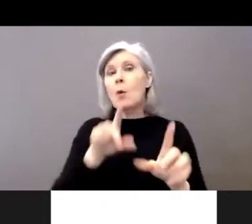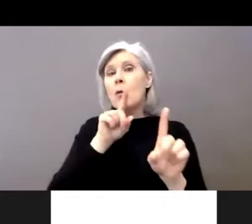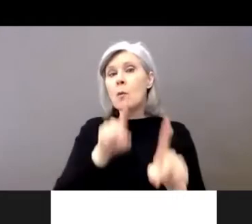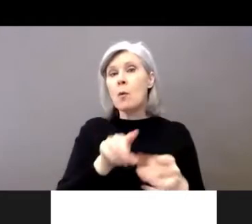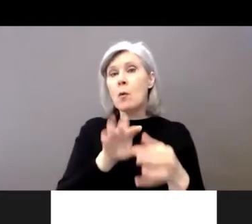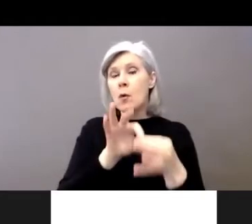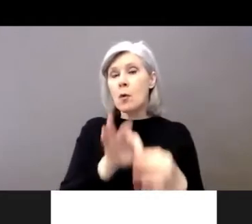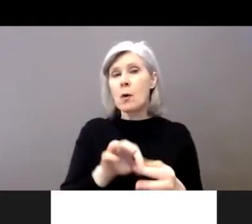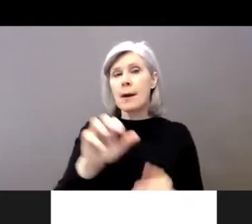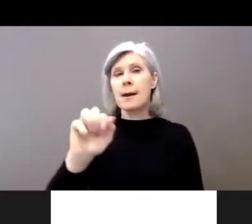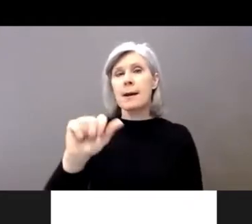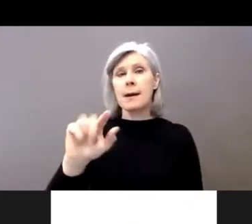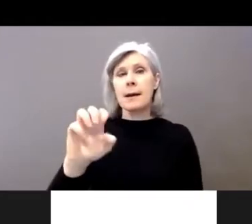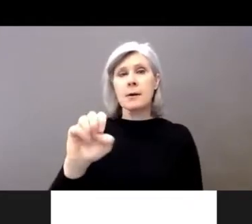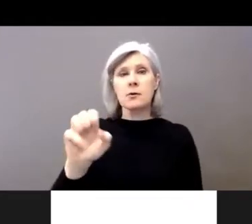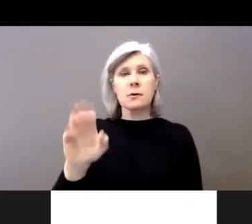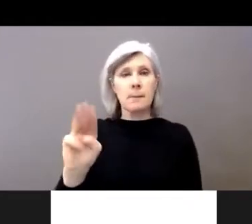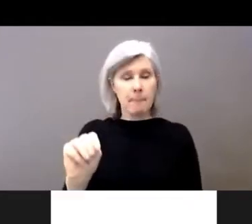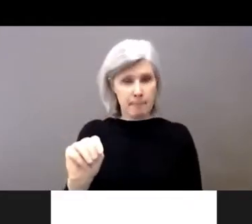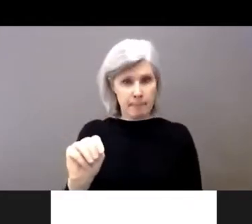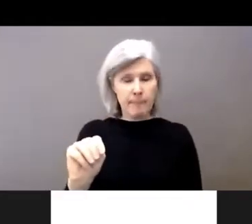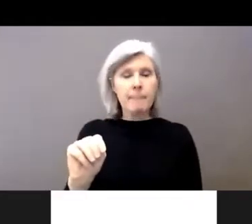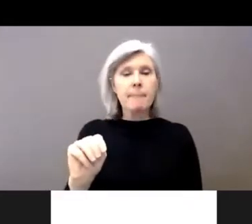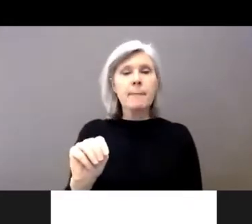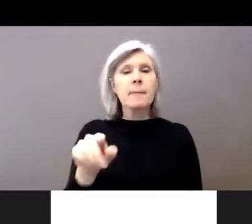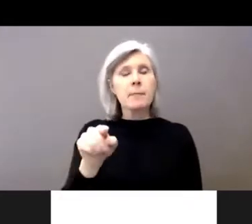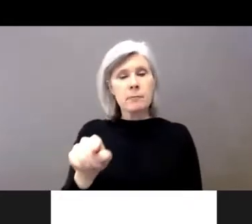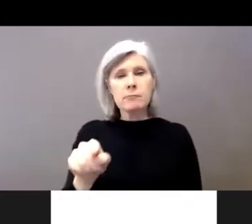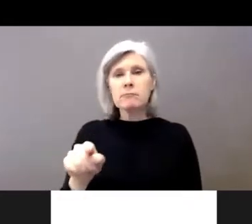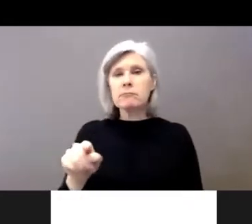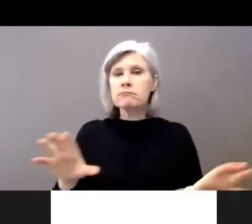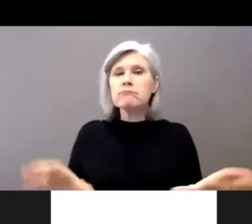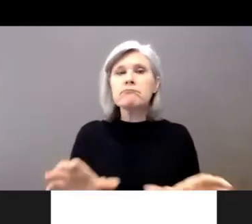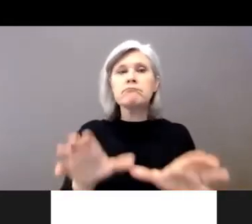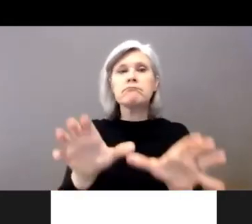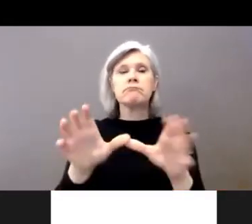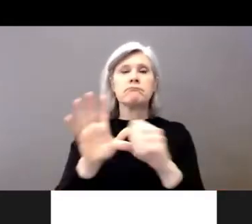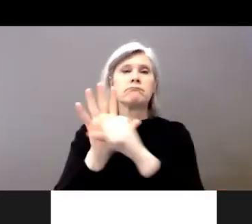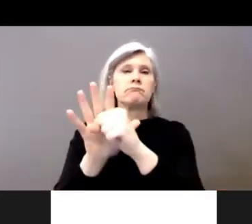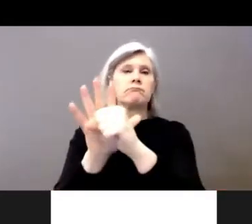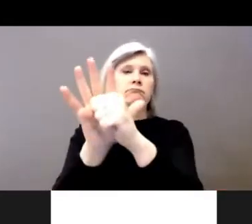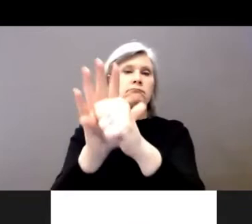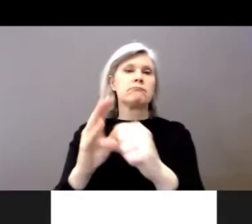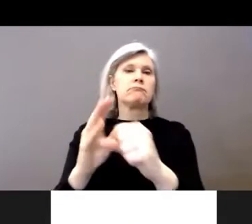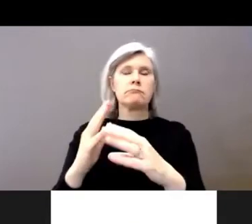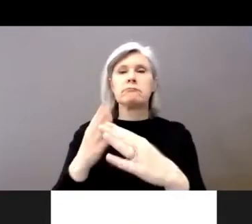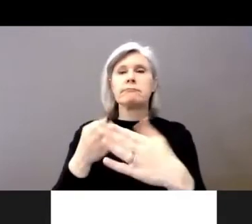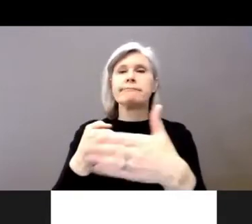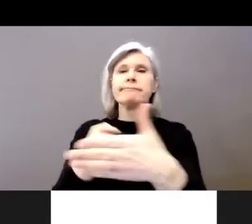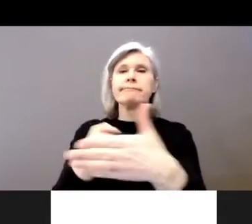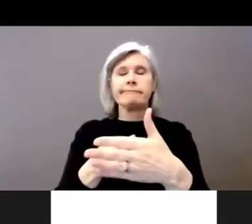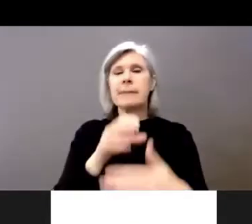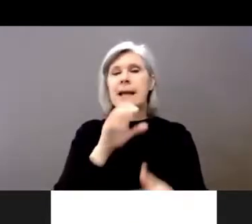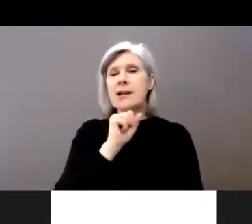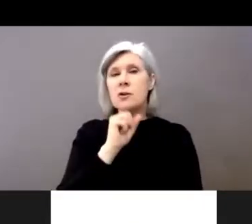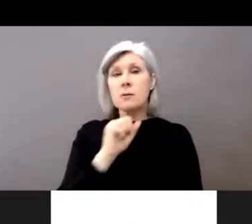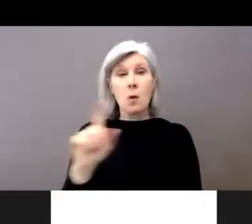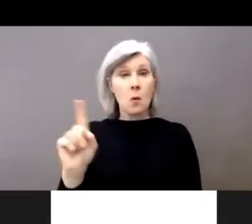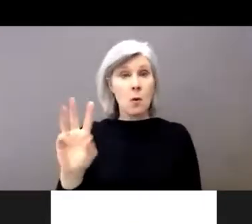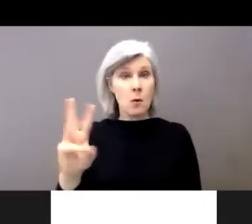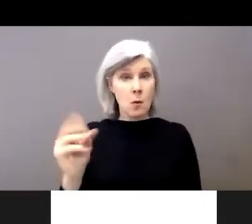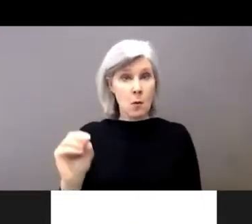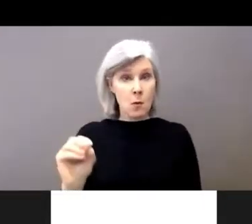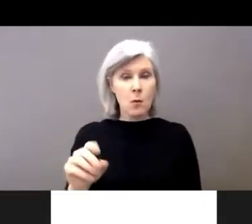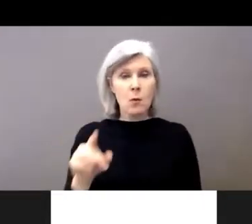global campaign to combat ageism at the World WHO. Bania drives capacity building efforts